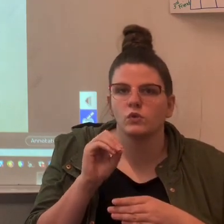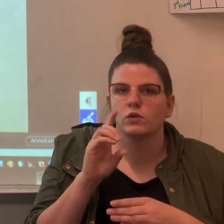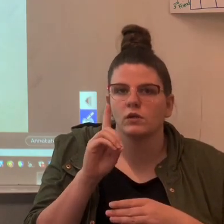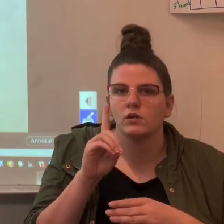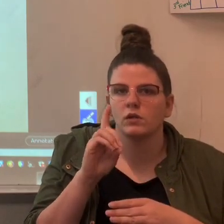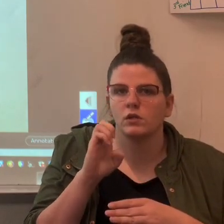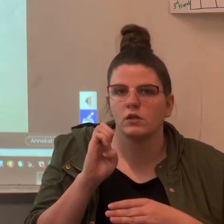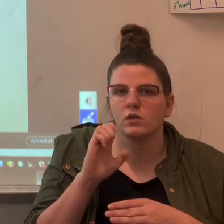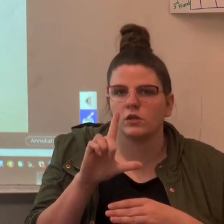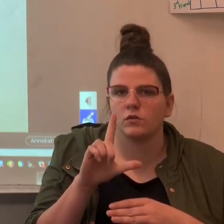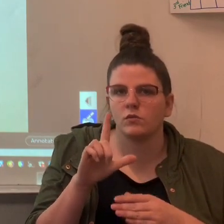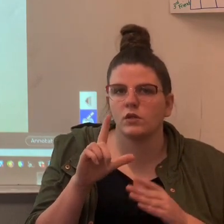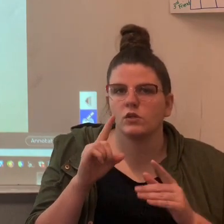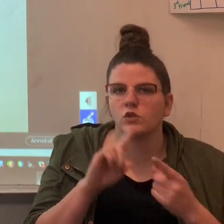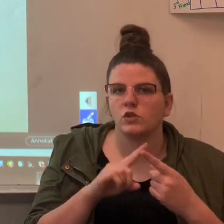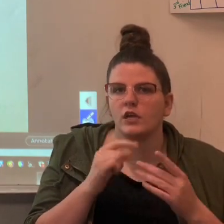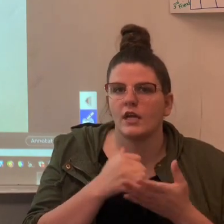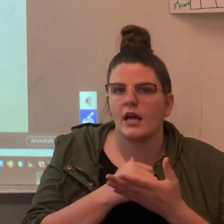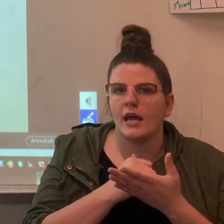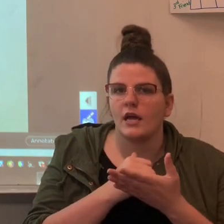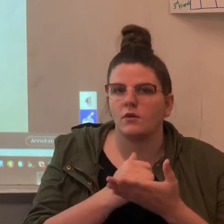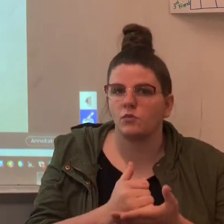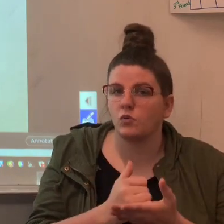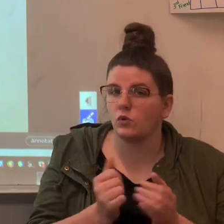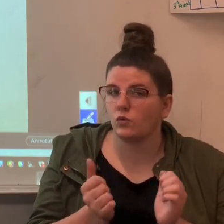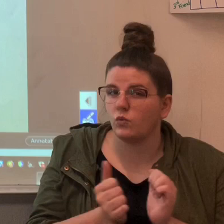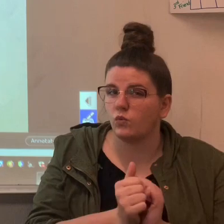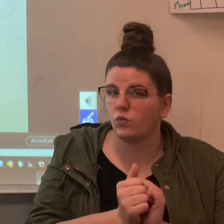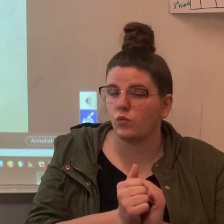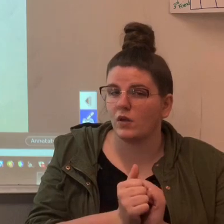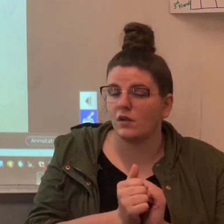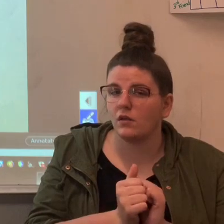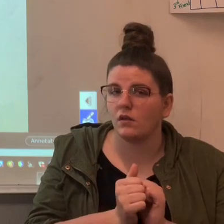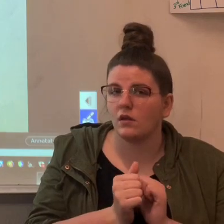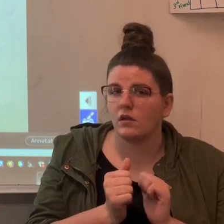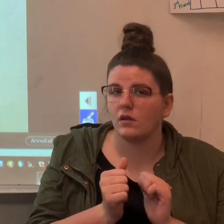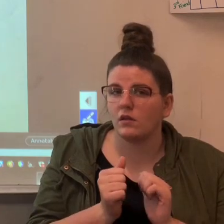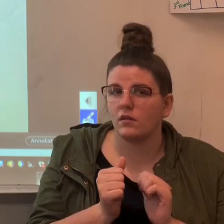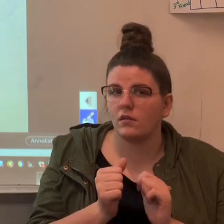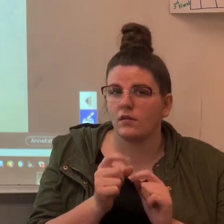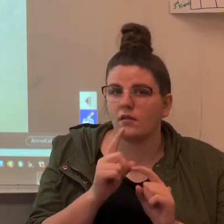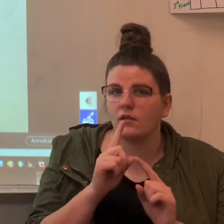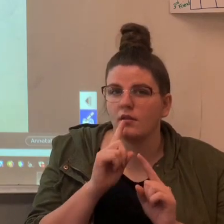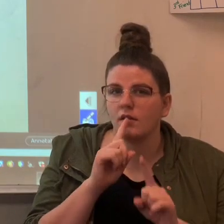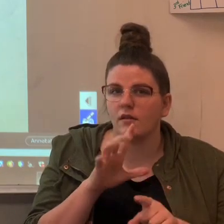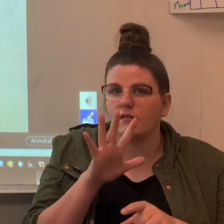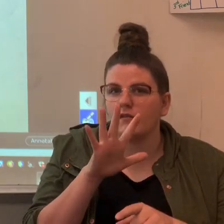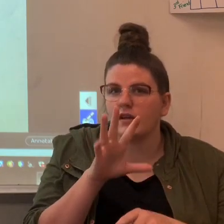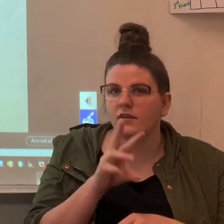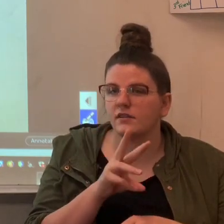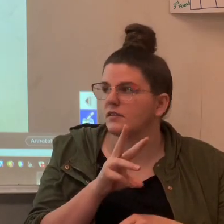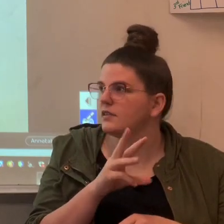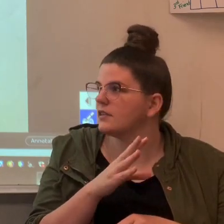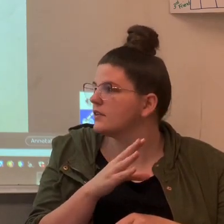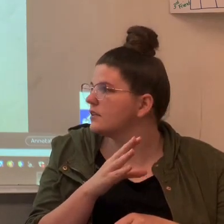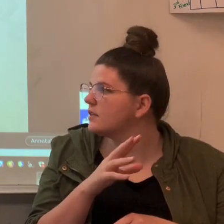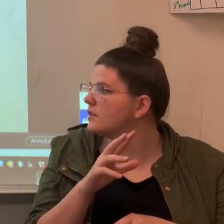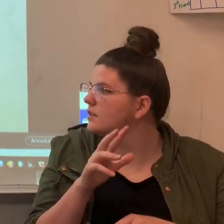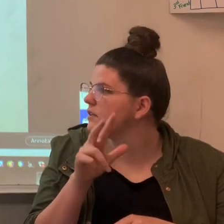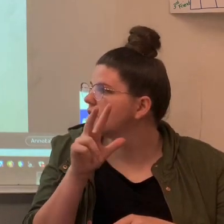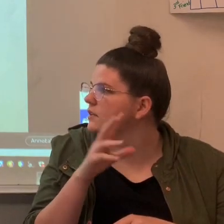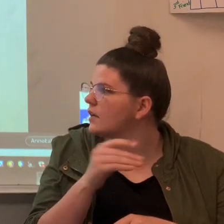you. I'm guessing they're missing the word with the product of 5, 6, and 3/4. Write an equation to explain